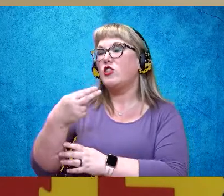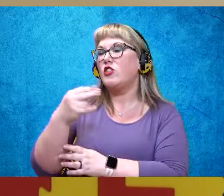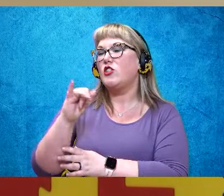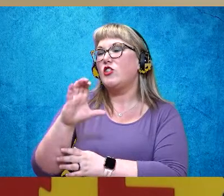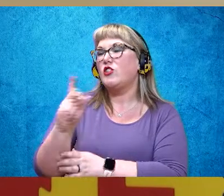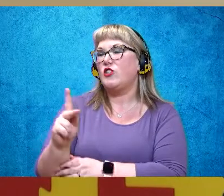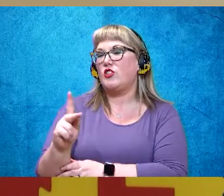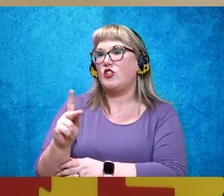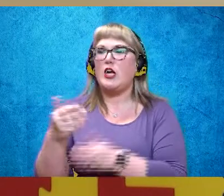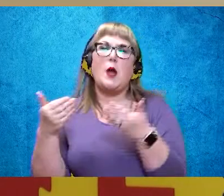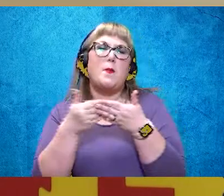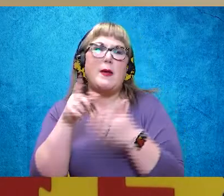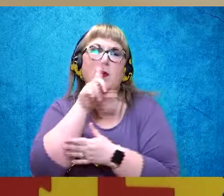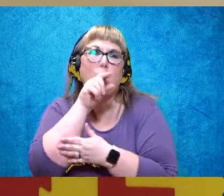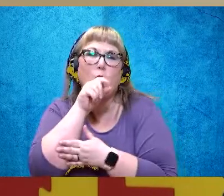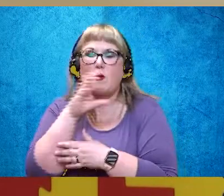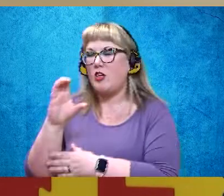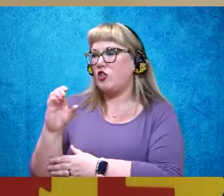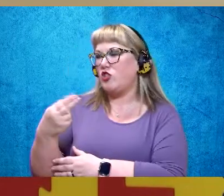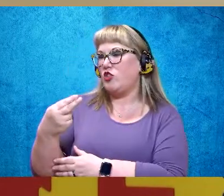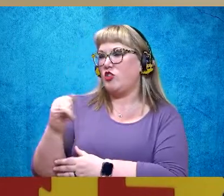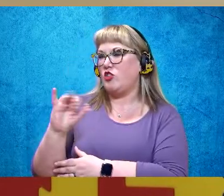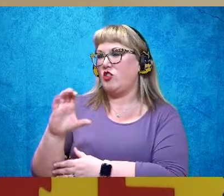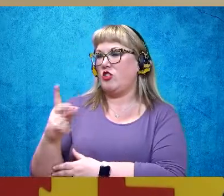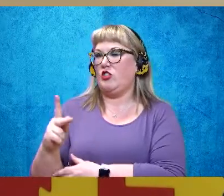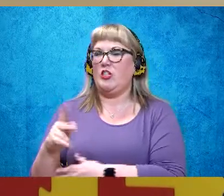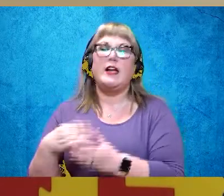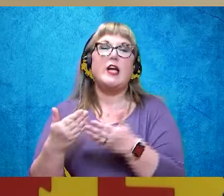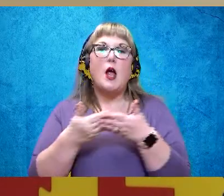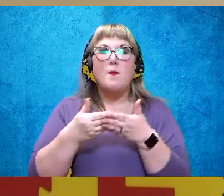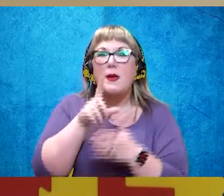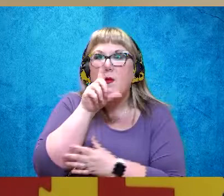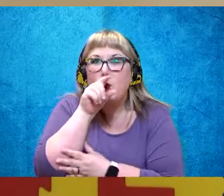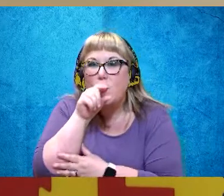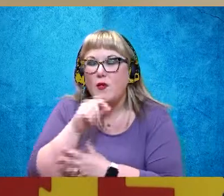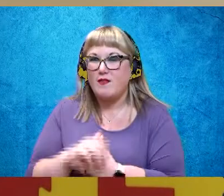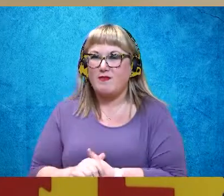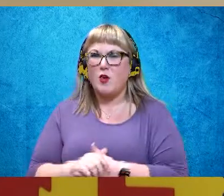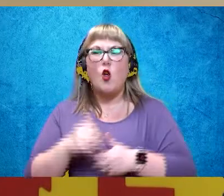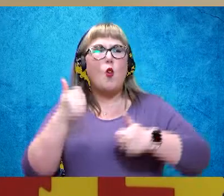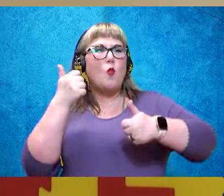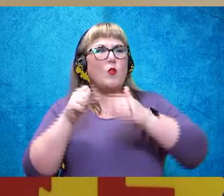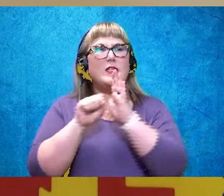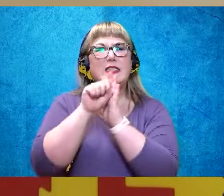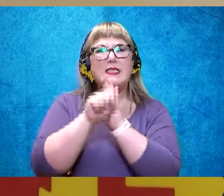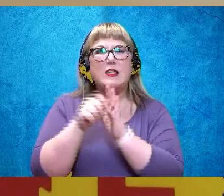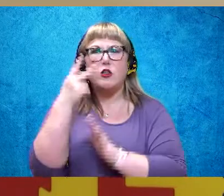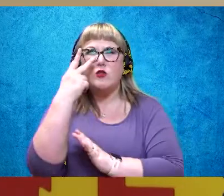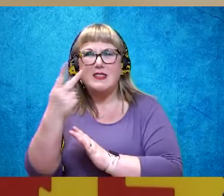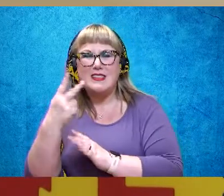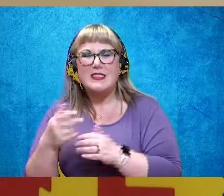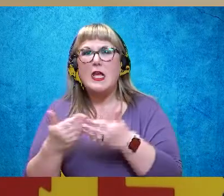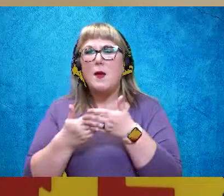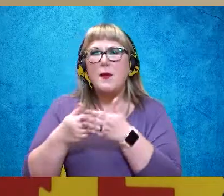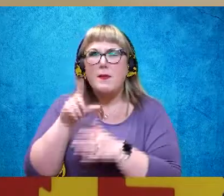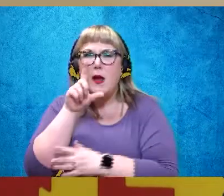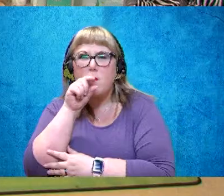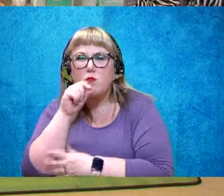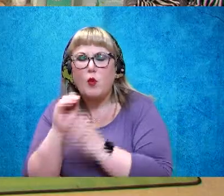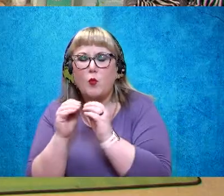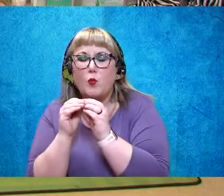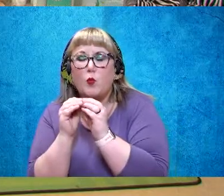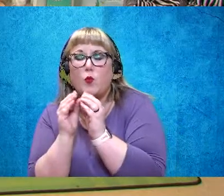chick. Which season do you begin to see the baby chicks hatching? Yes, in